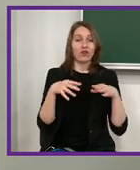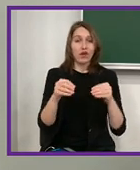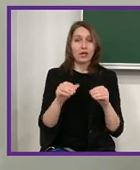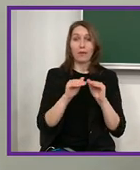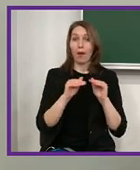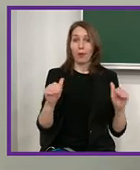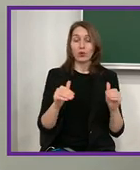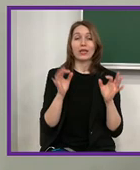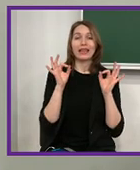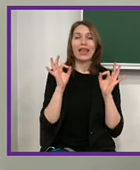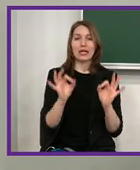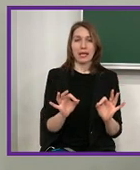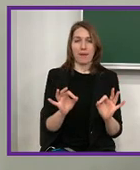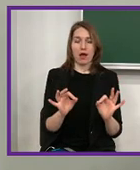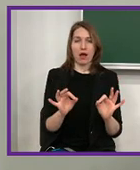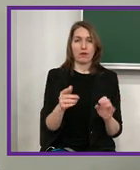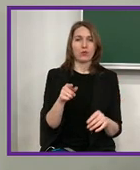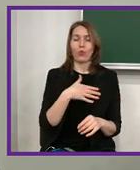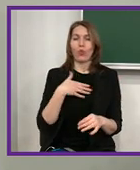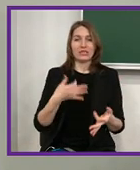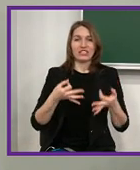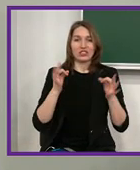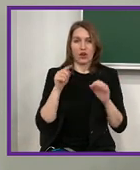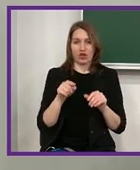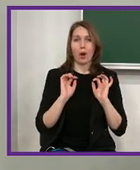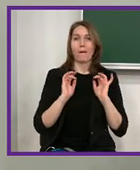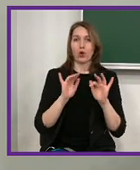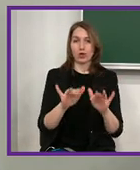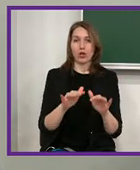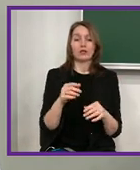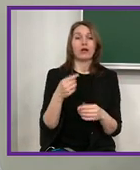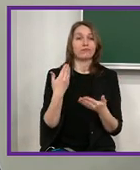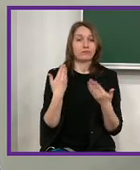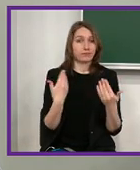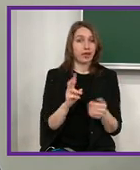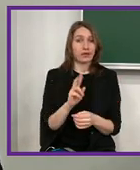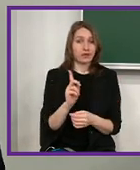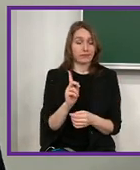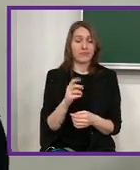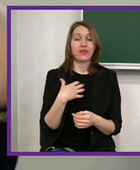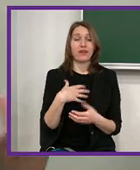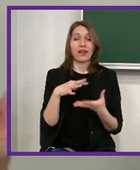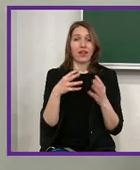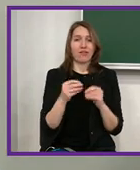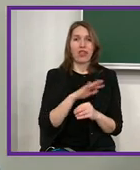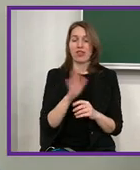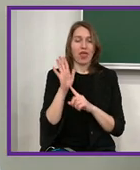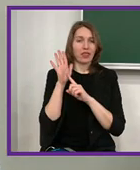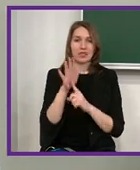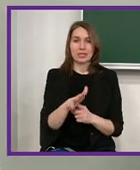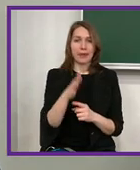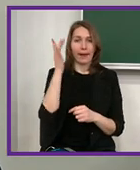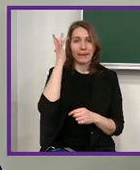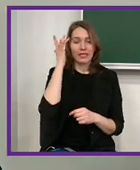process. That means that it needs to adhere to principles of non-discrimination. It needs to ensure good participation of